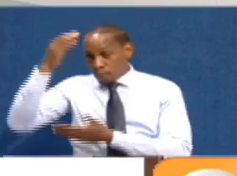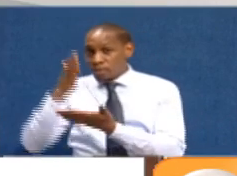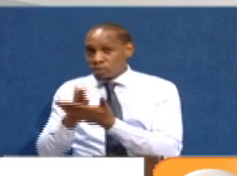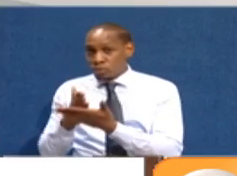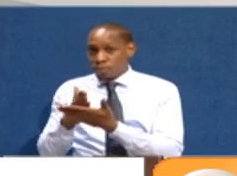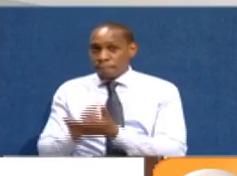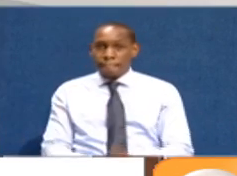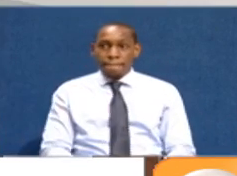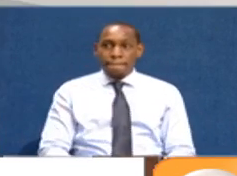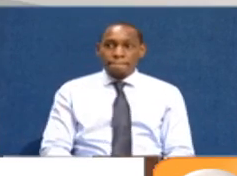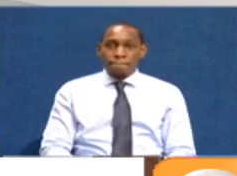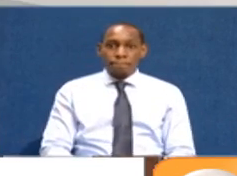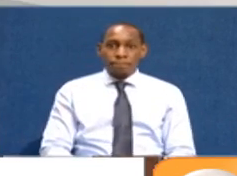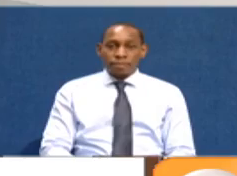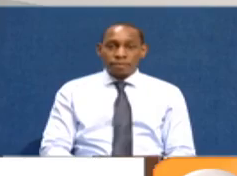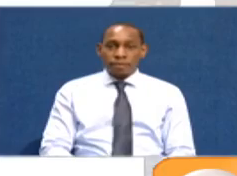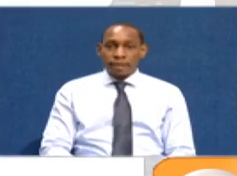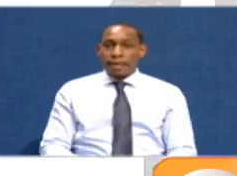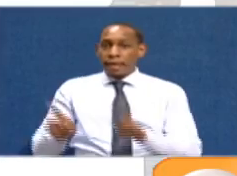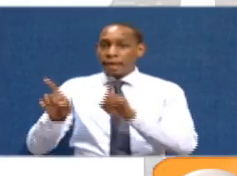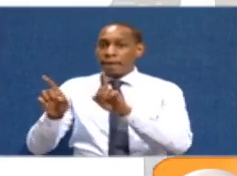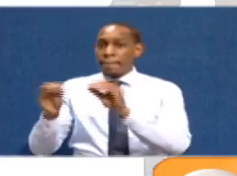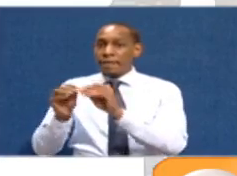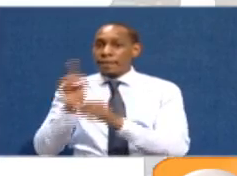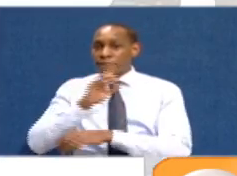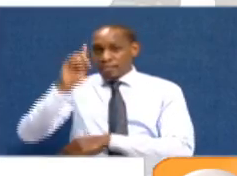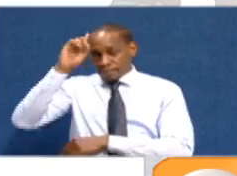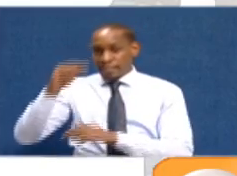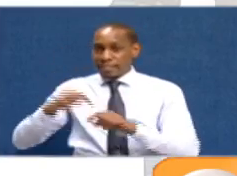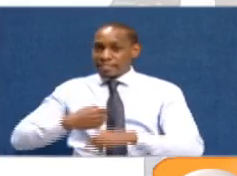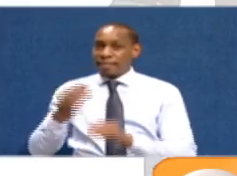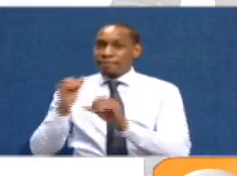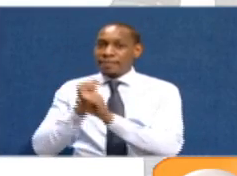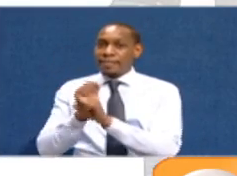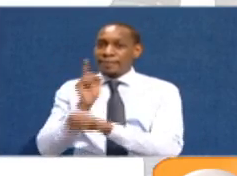on. Yeah. Did you meet Mandela? No. I did.